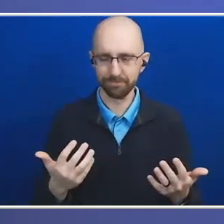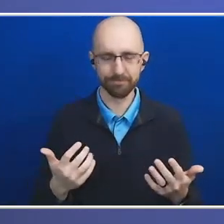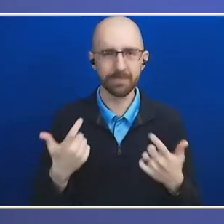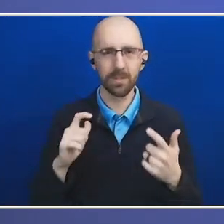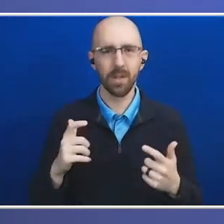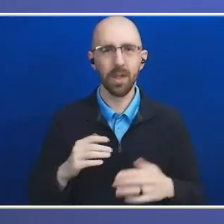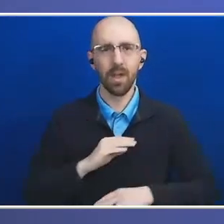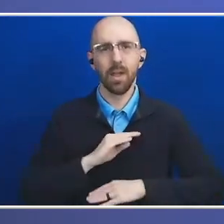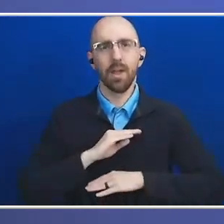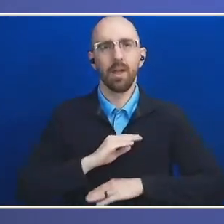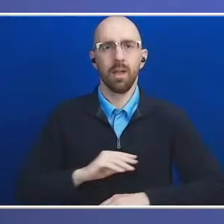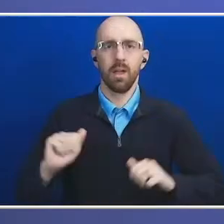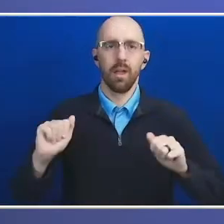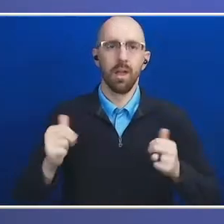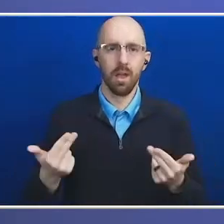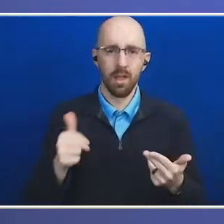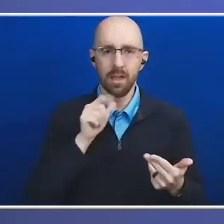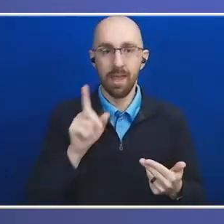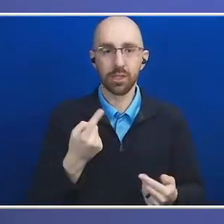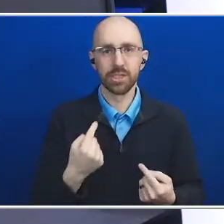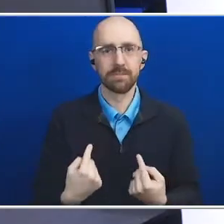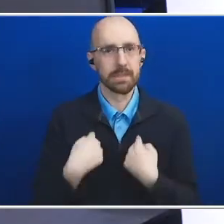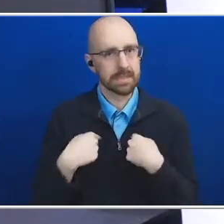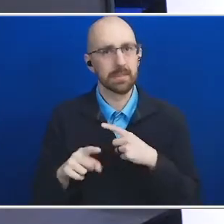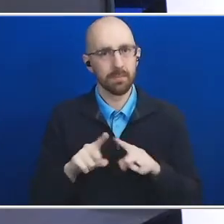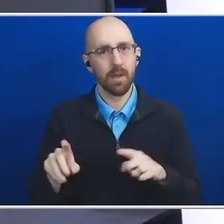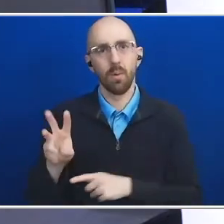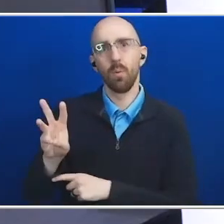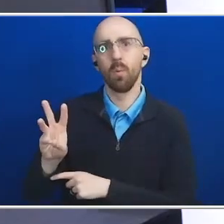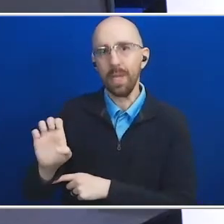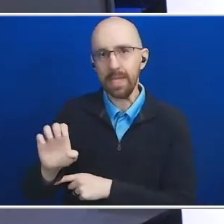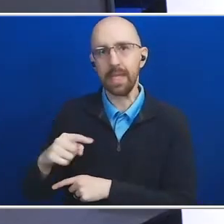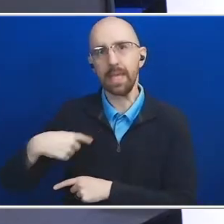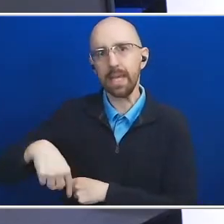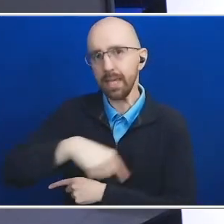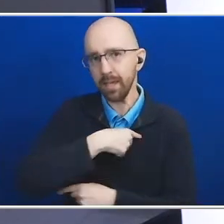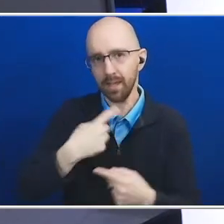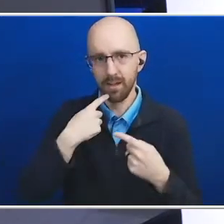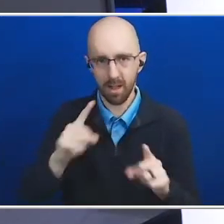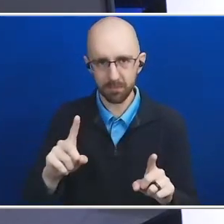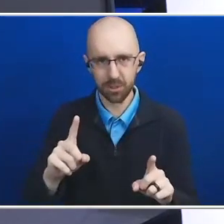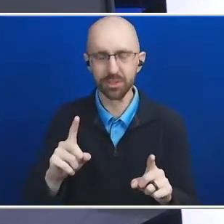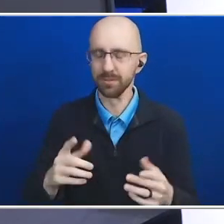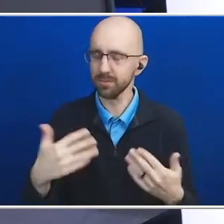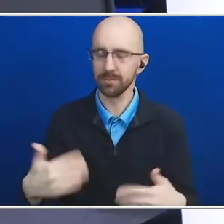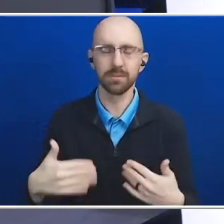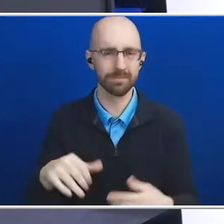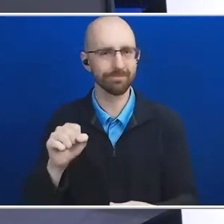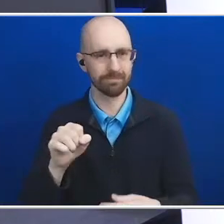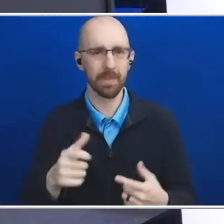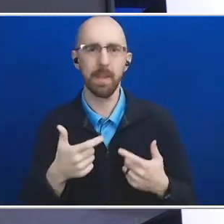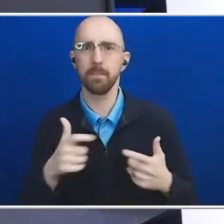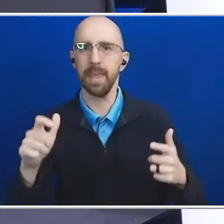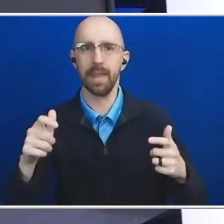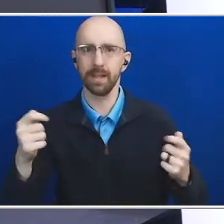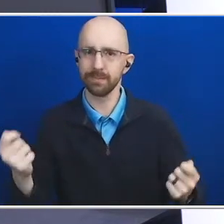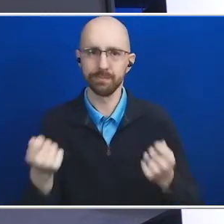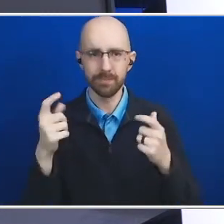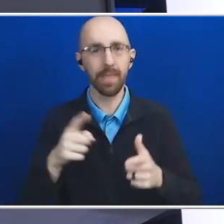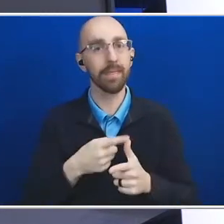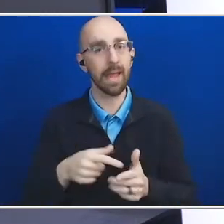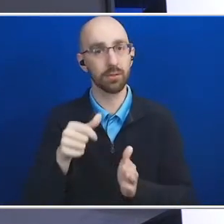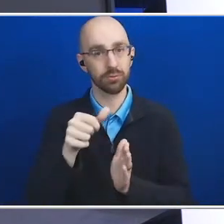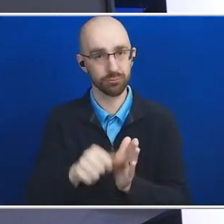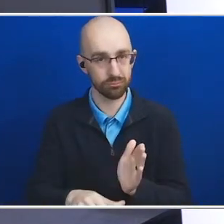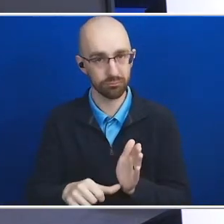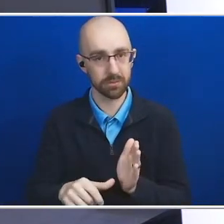not just I, but like we accomplished this. Everyone. This It is was done. a big affair. So then you go to surgery. So Dr. Wagner,